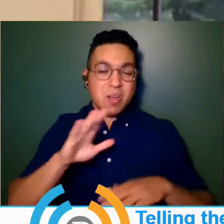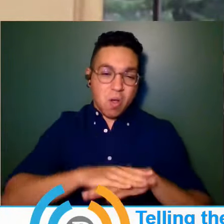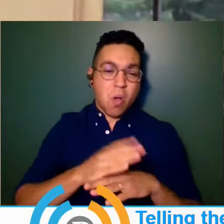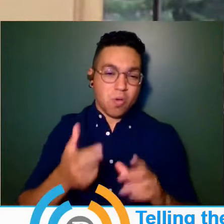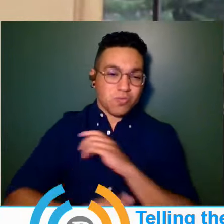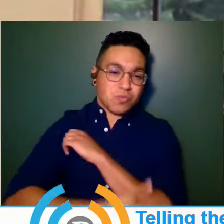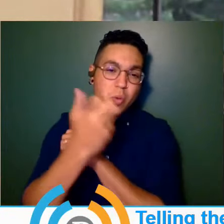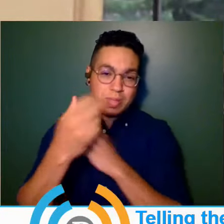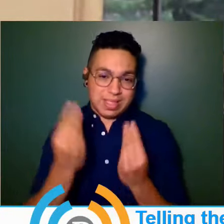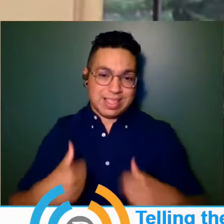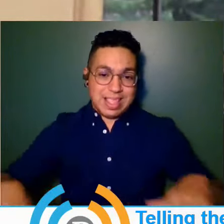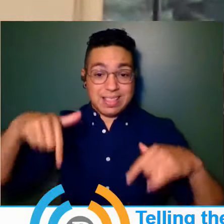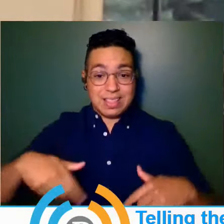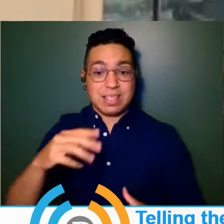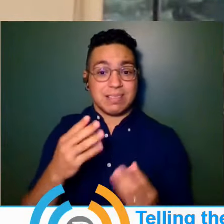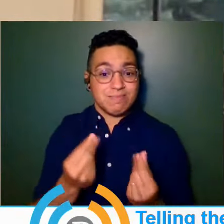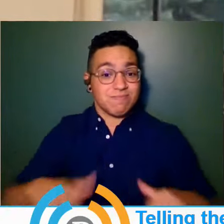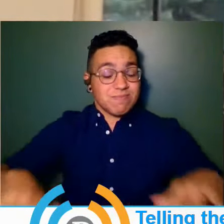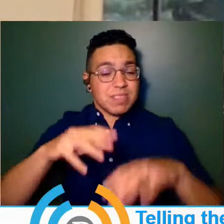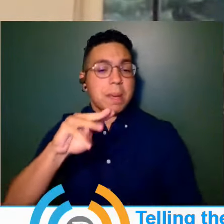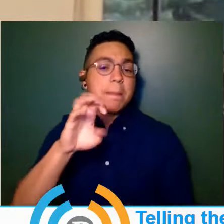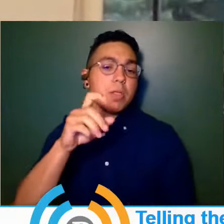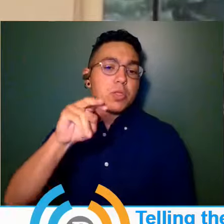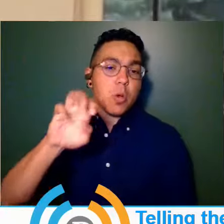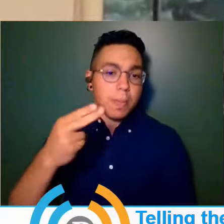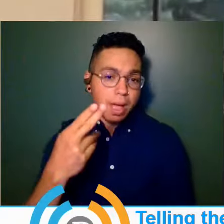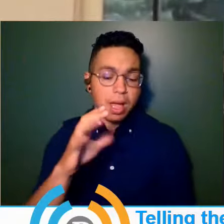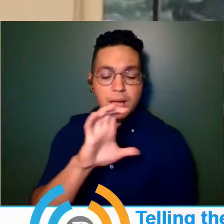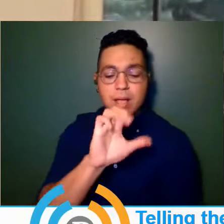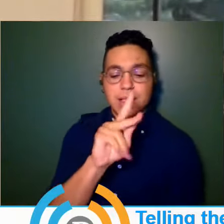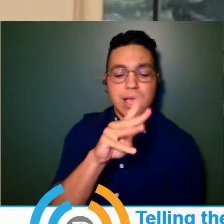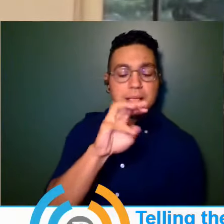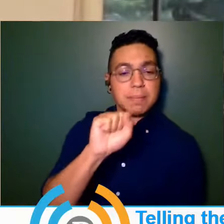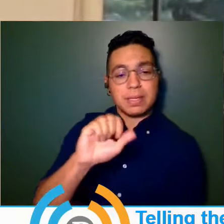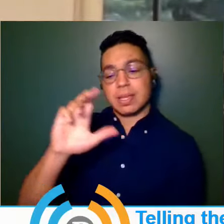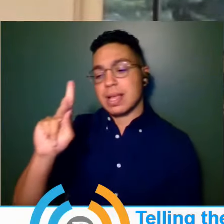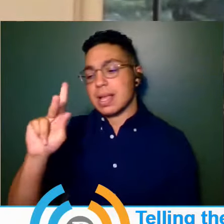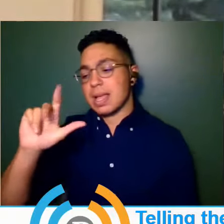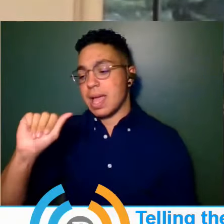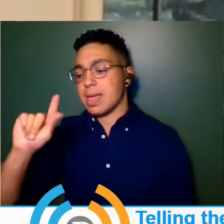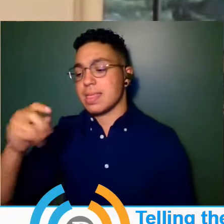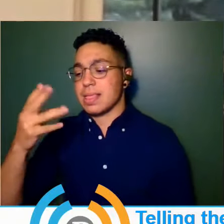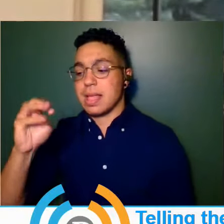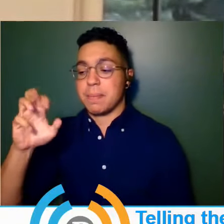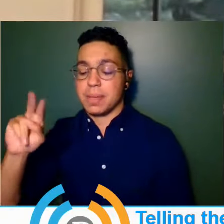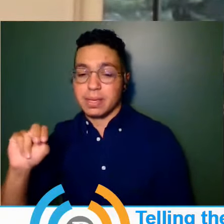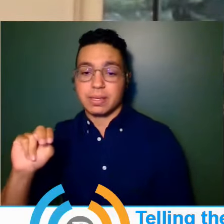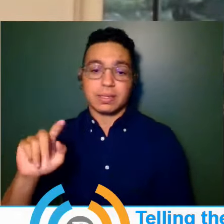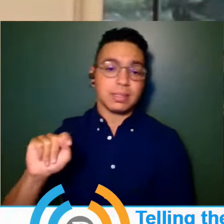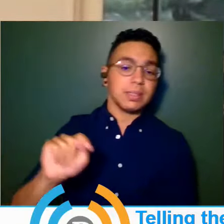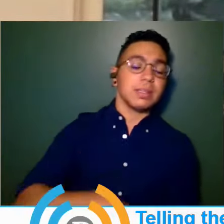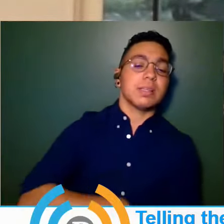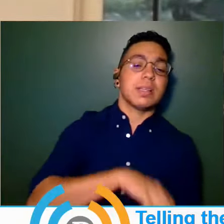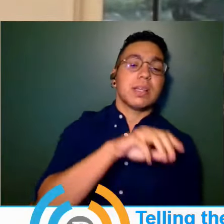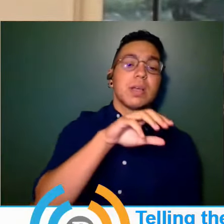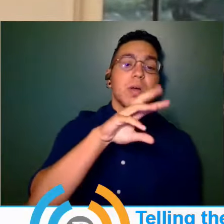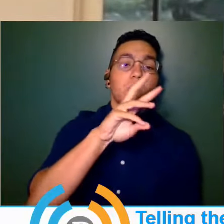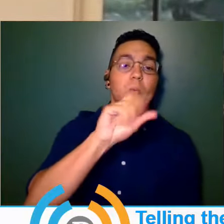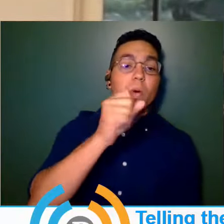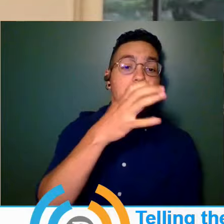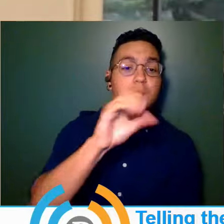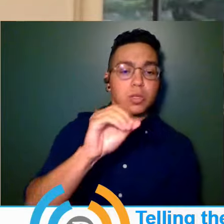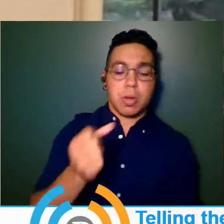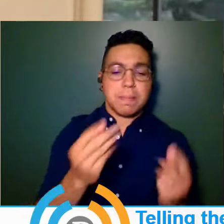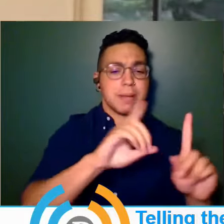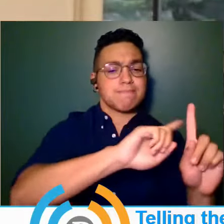territory of the Multnomah, Cathlamet, and Clackamas, the Tualatin, Kalapuya, and Malala, the Wasco Cowlitz, and many other Indigenous people